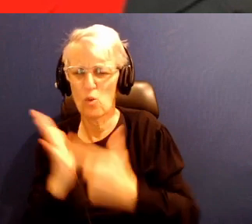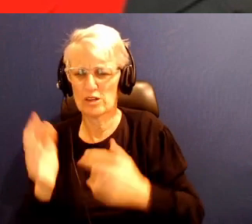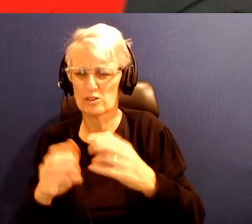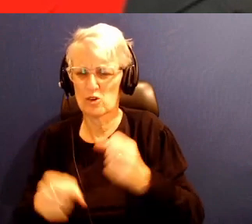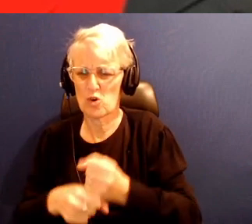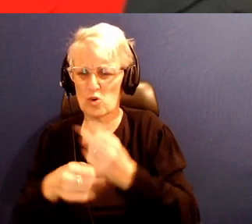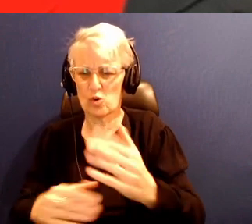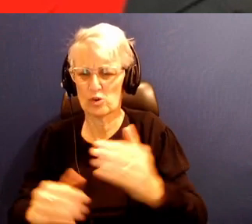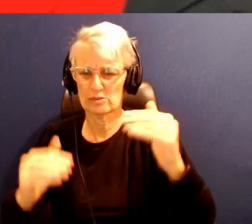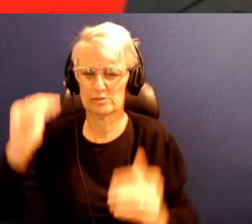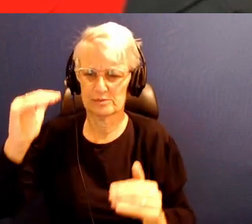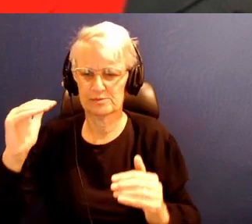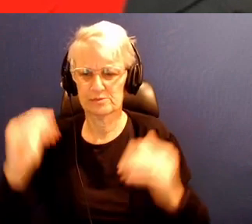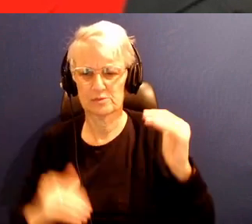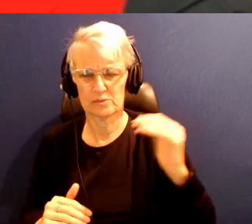inequality.